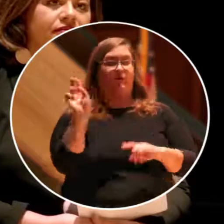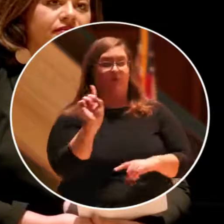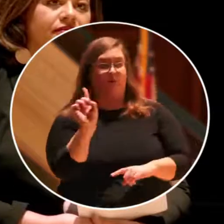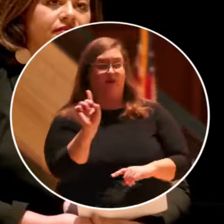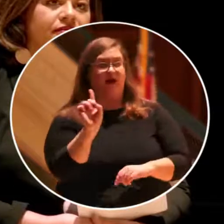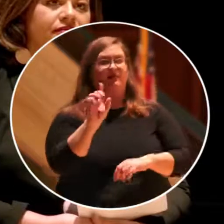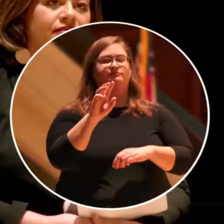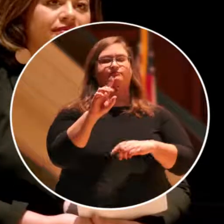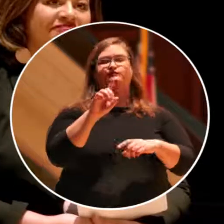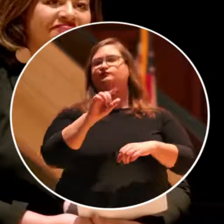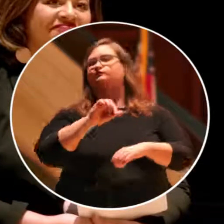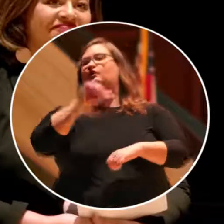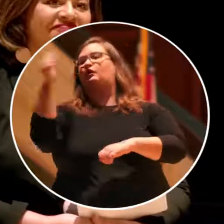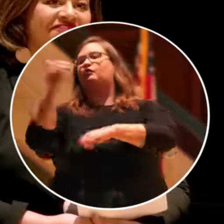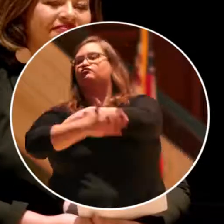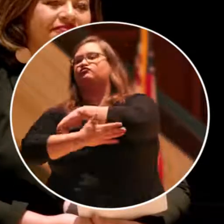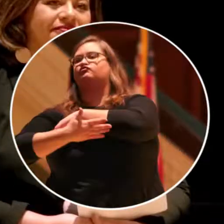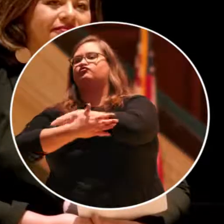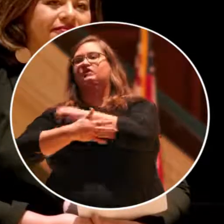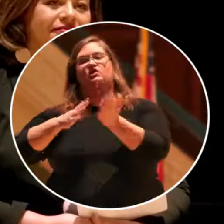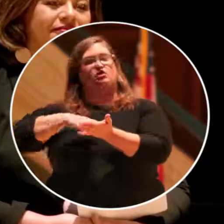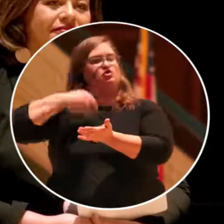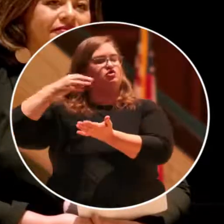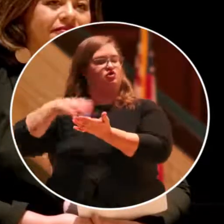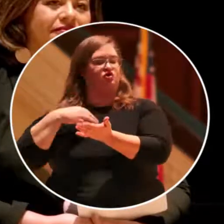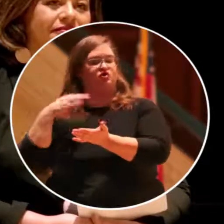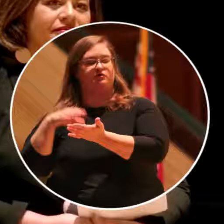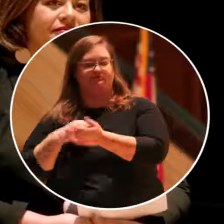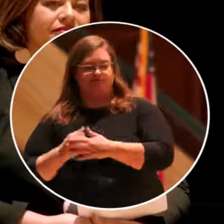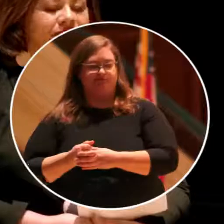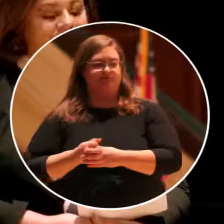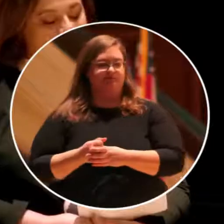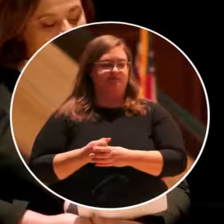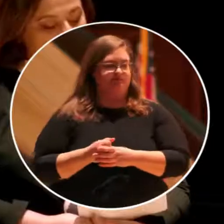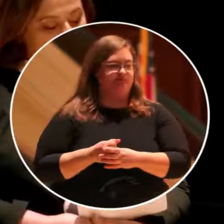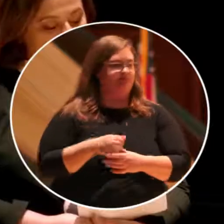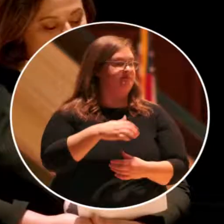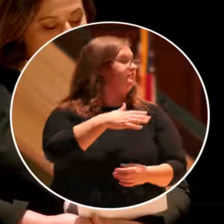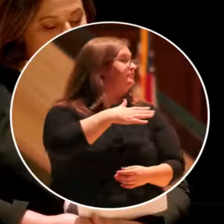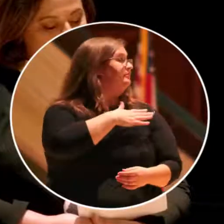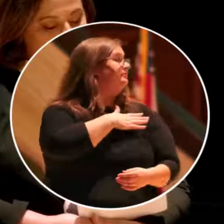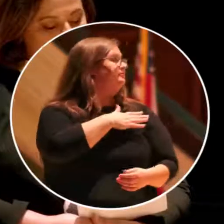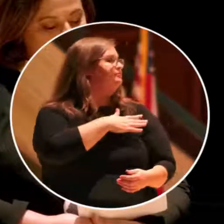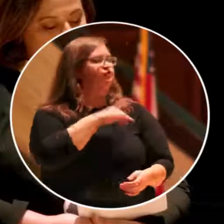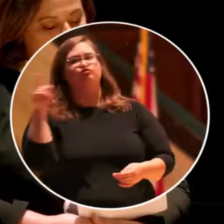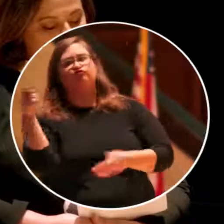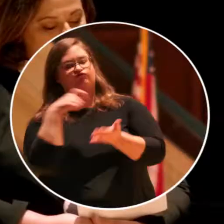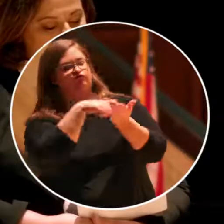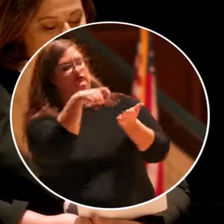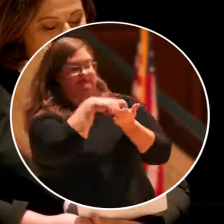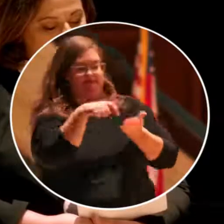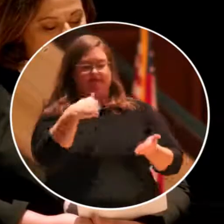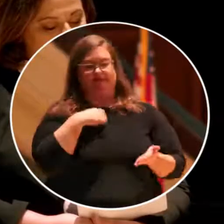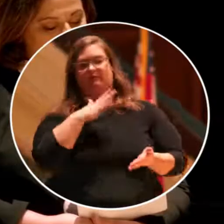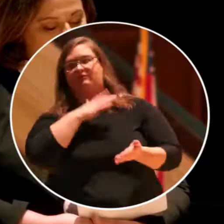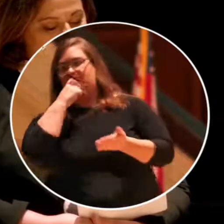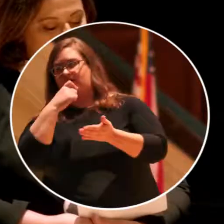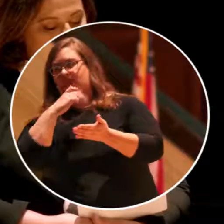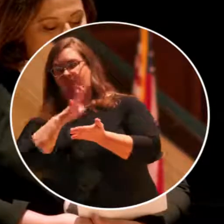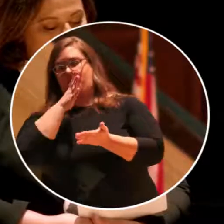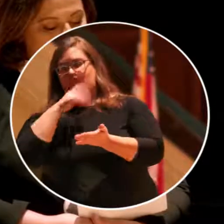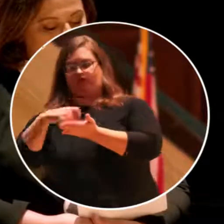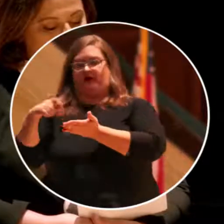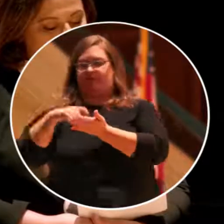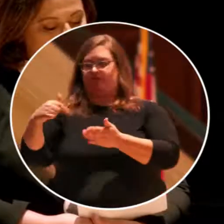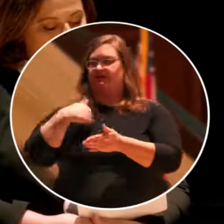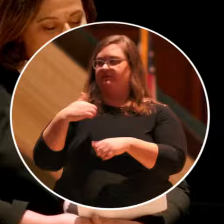a weekly letter, date on top. She wrote that my brother got engaged, that she went to JCPenney and there was a